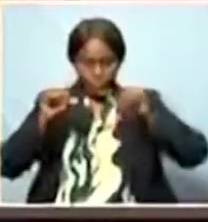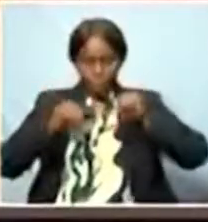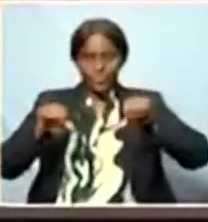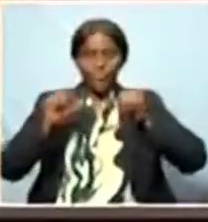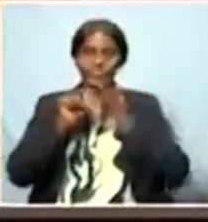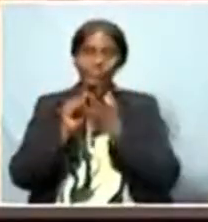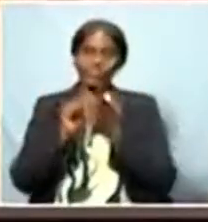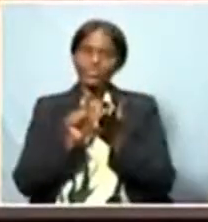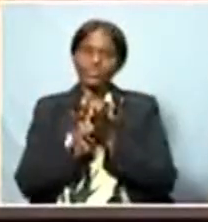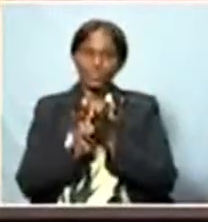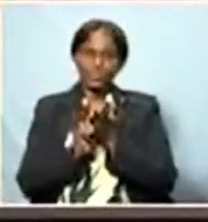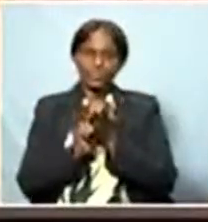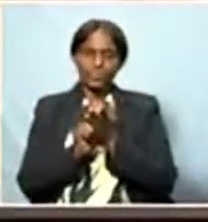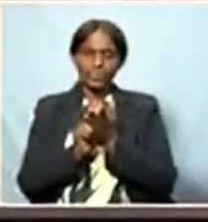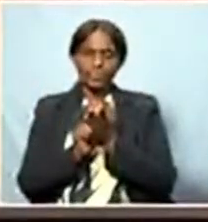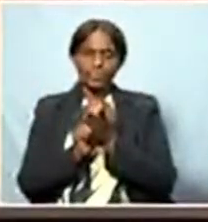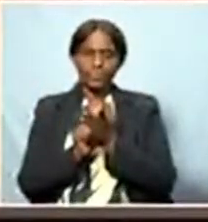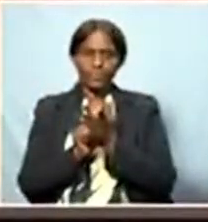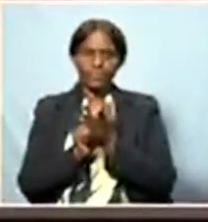Act?